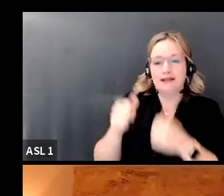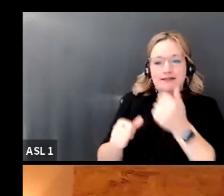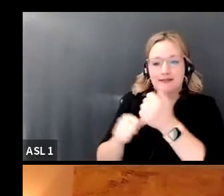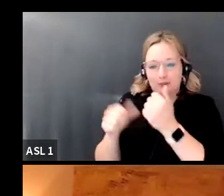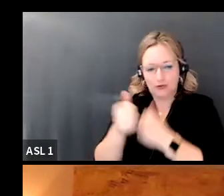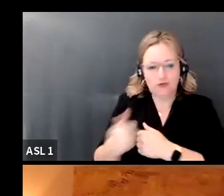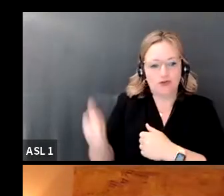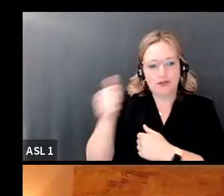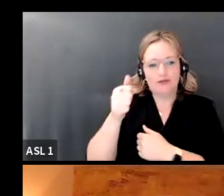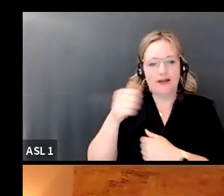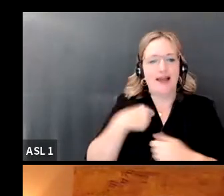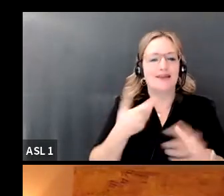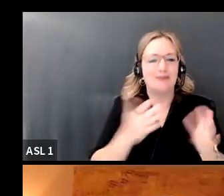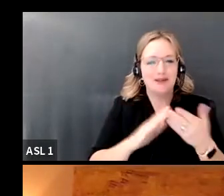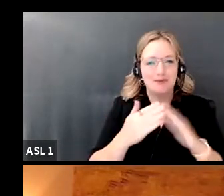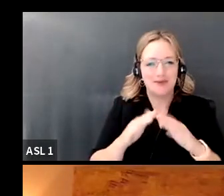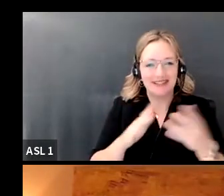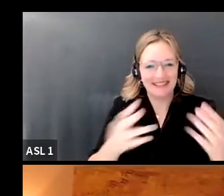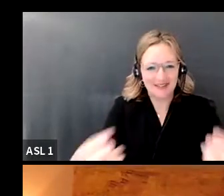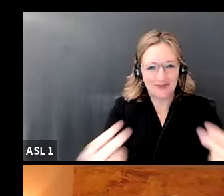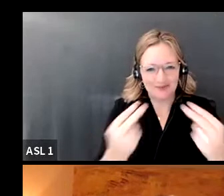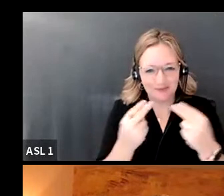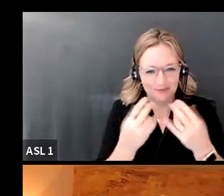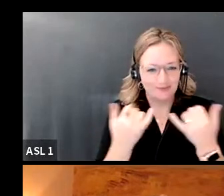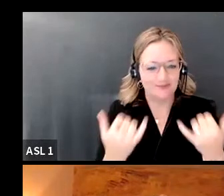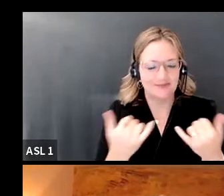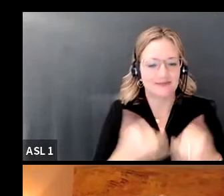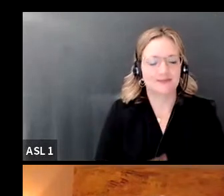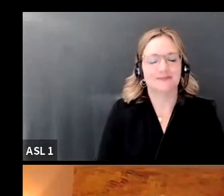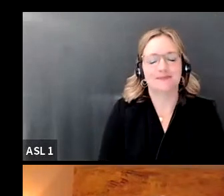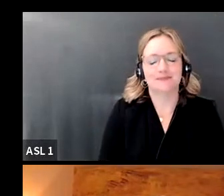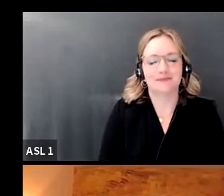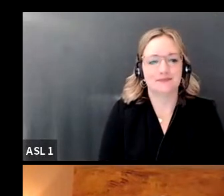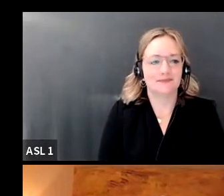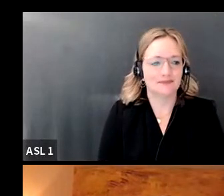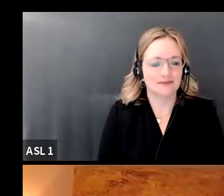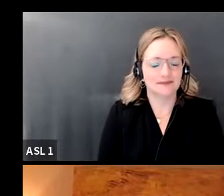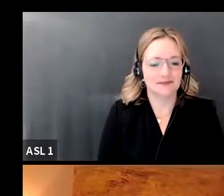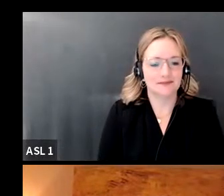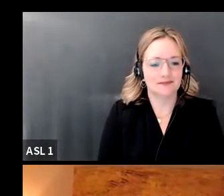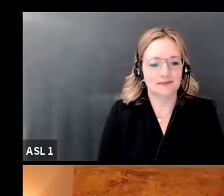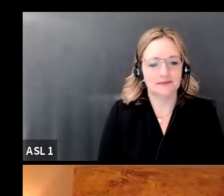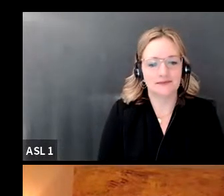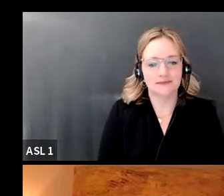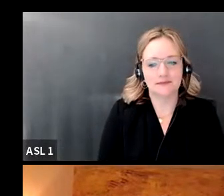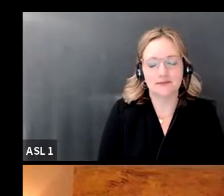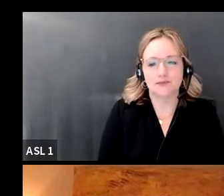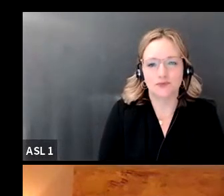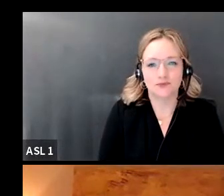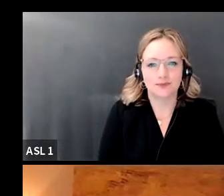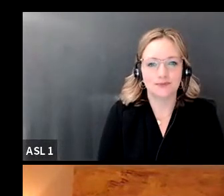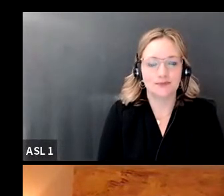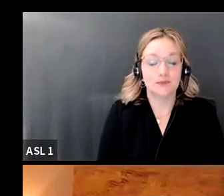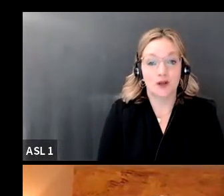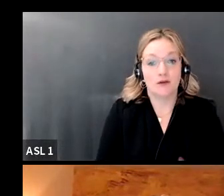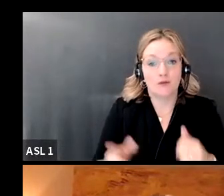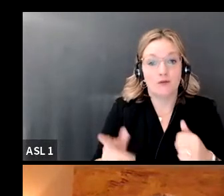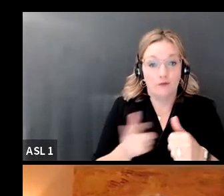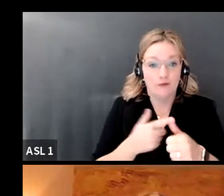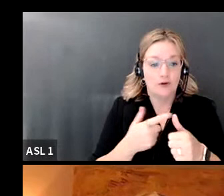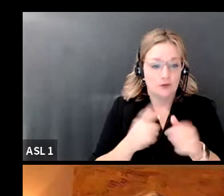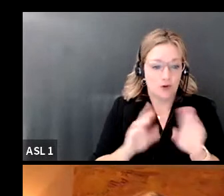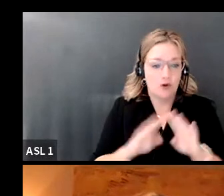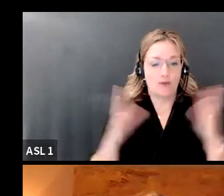uh community friends um so i like i'd like to take the time first of all to uh thank um our